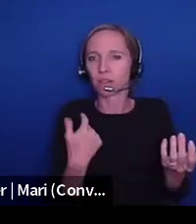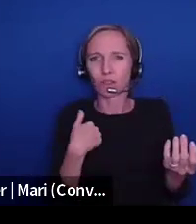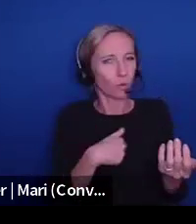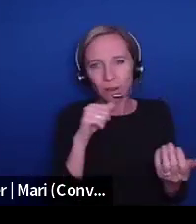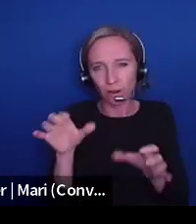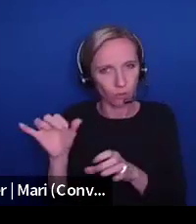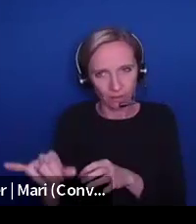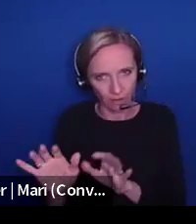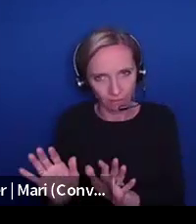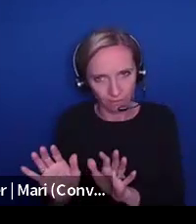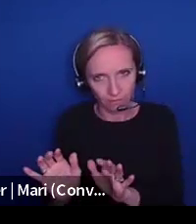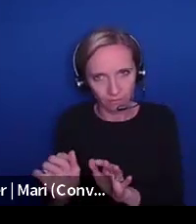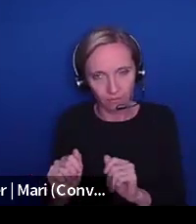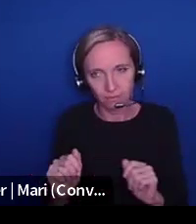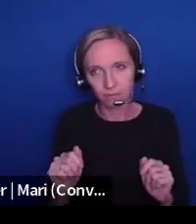that.